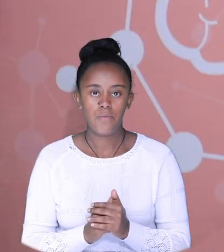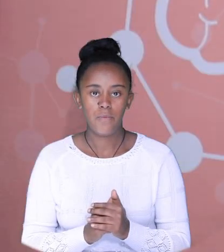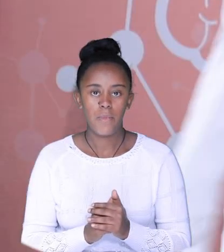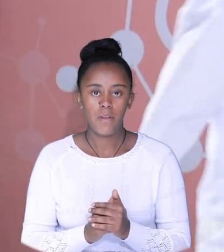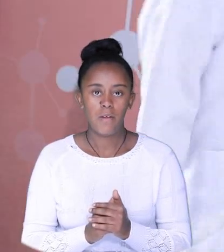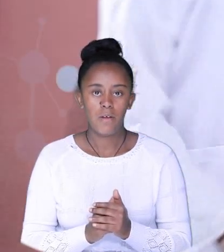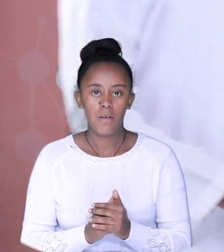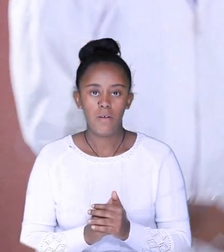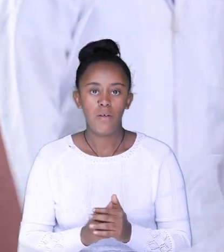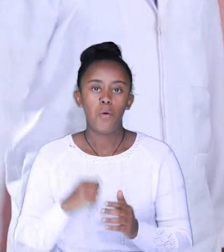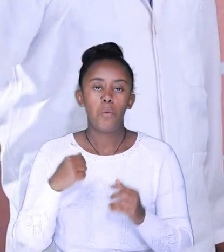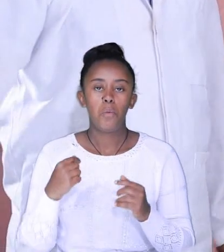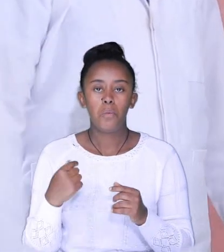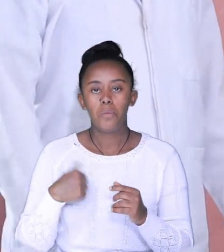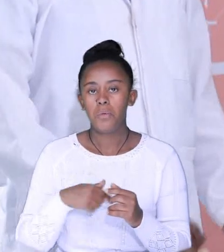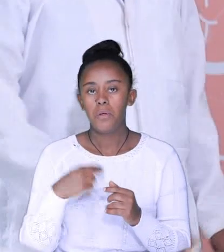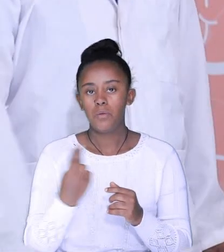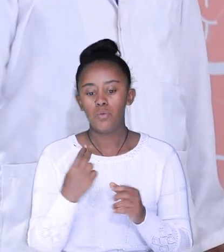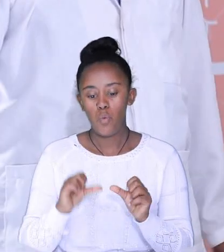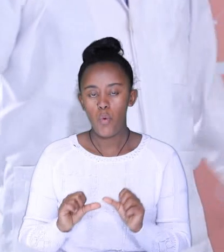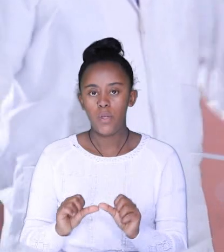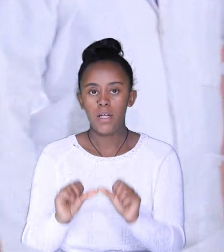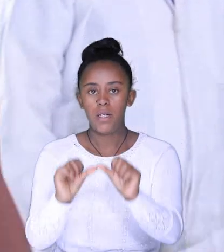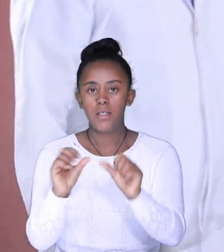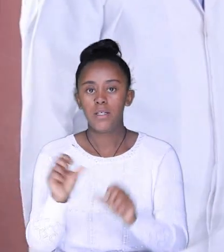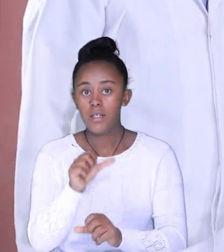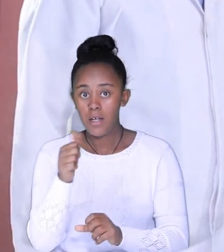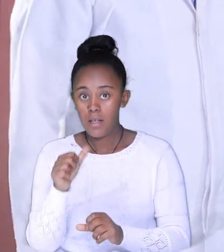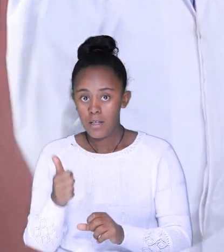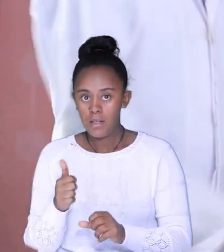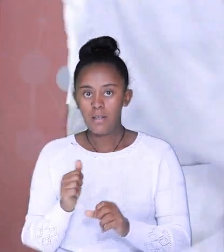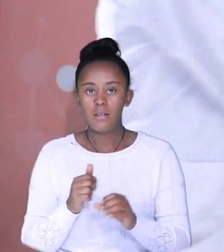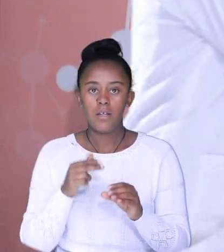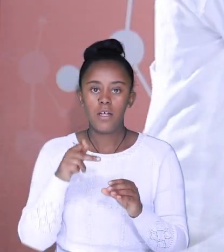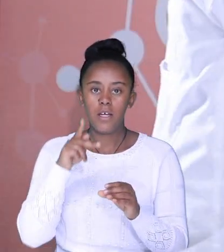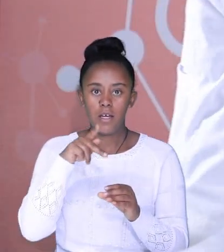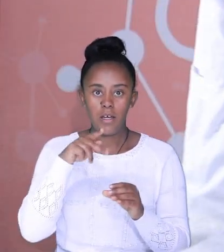We can use continuously. And the other, kerosene,